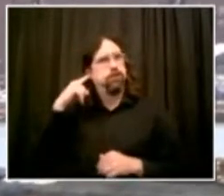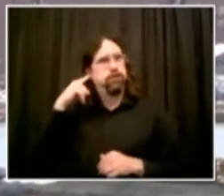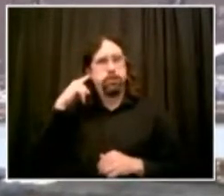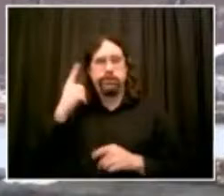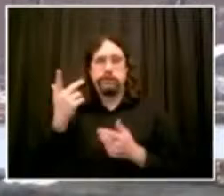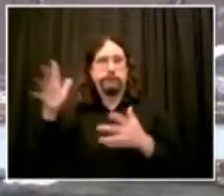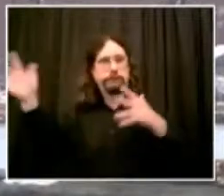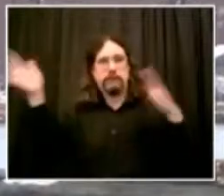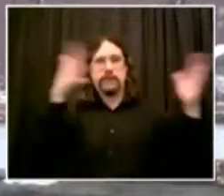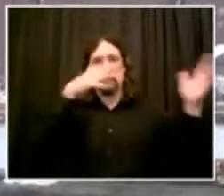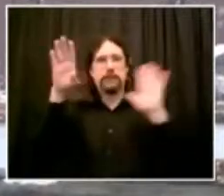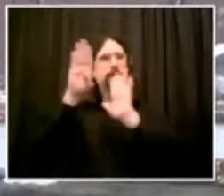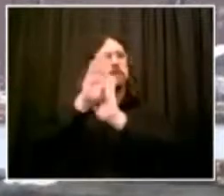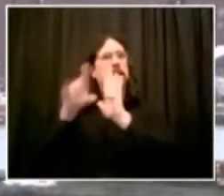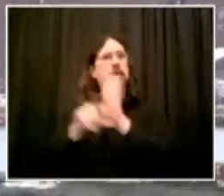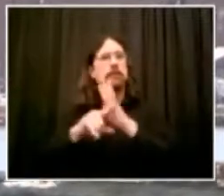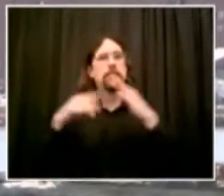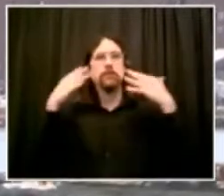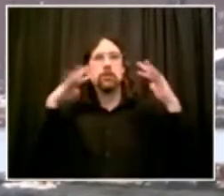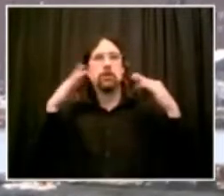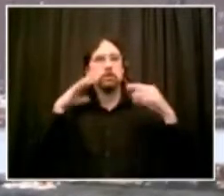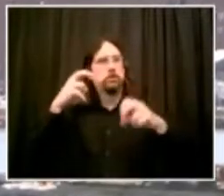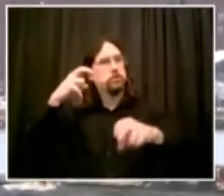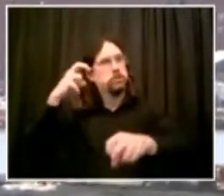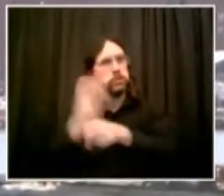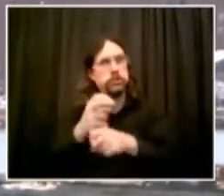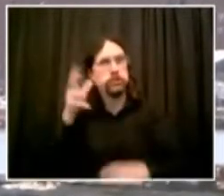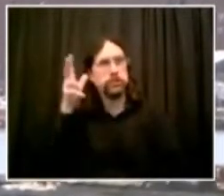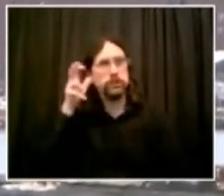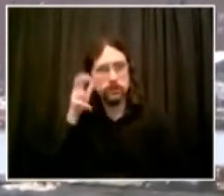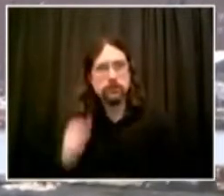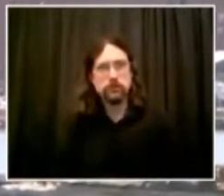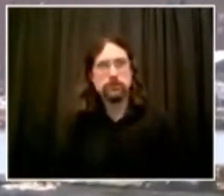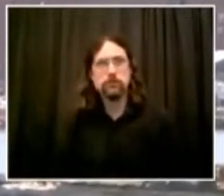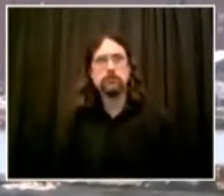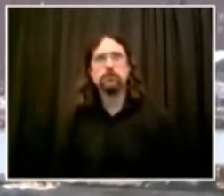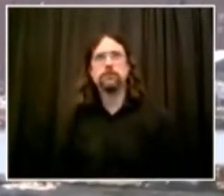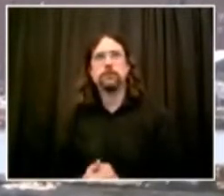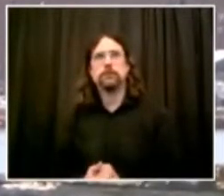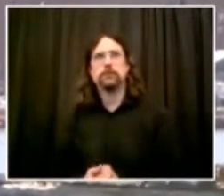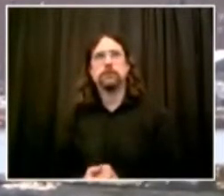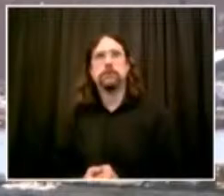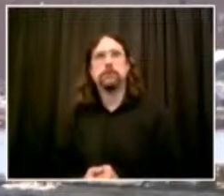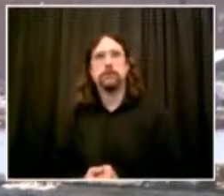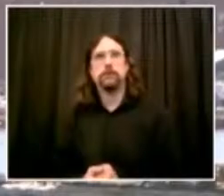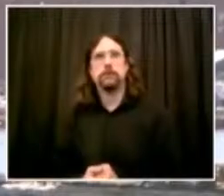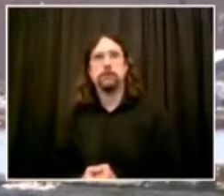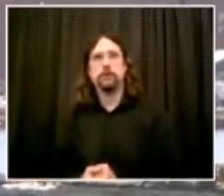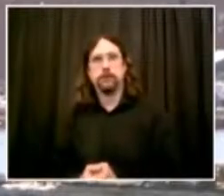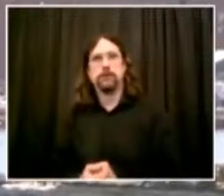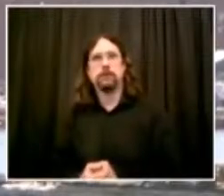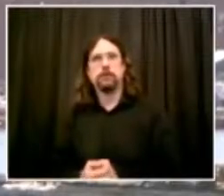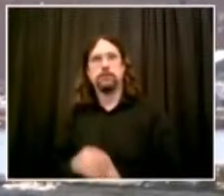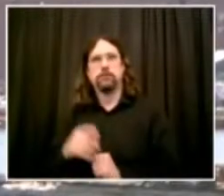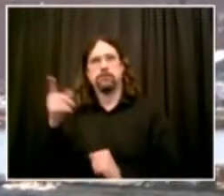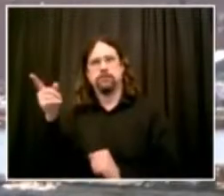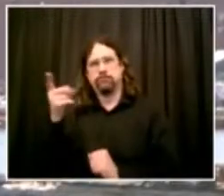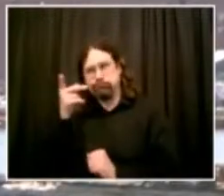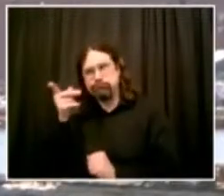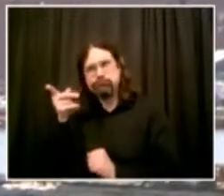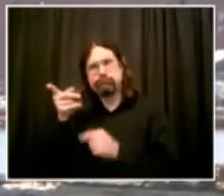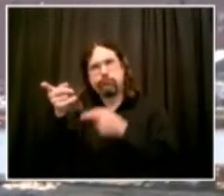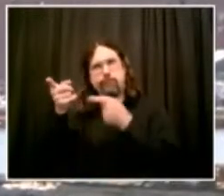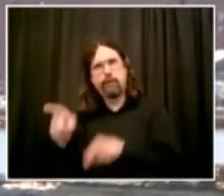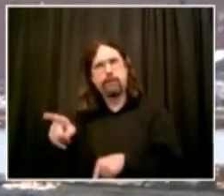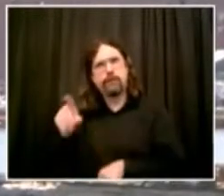charges filed. We haven't engaged in that. The second question I had was about the actual NYPD leaders. There's a lot of rumors